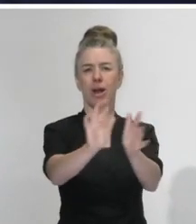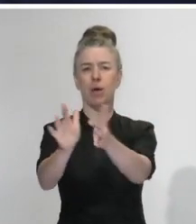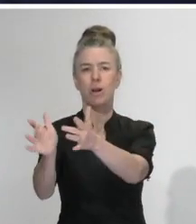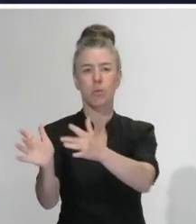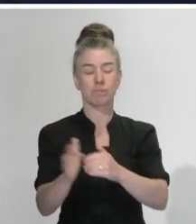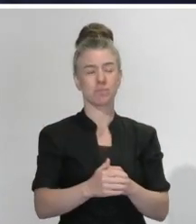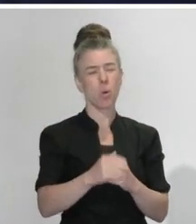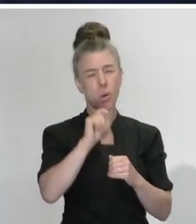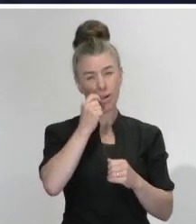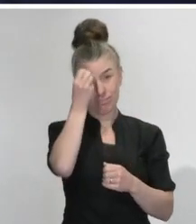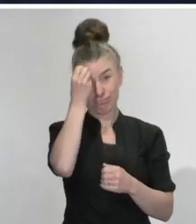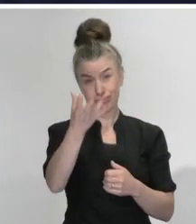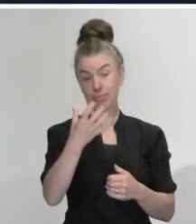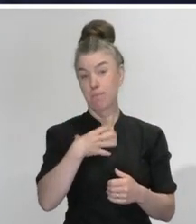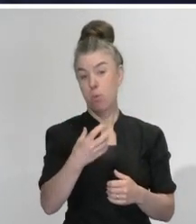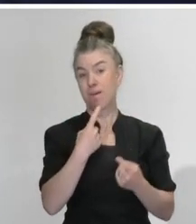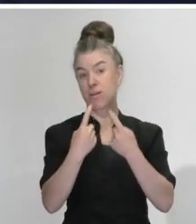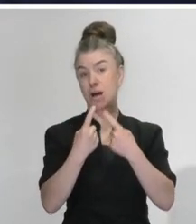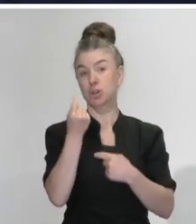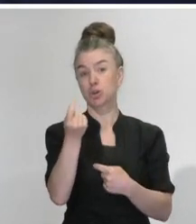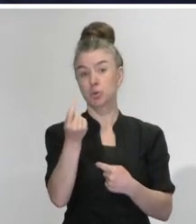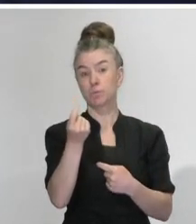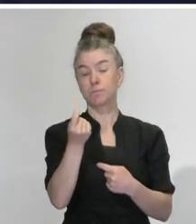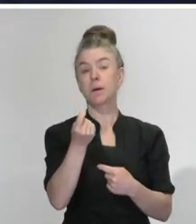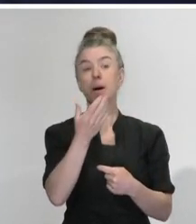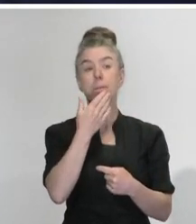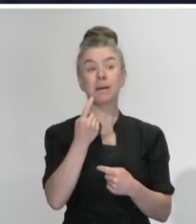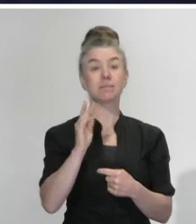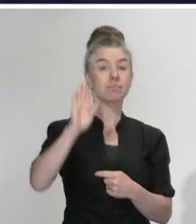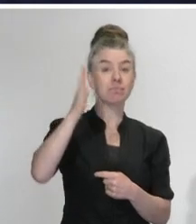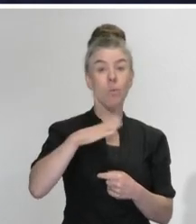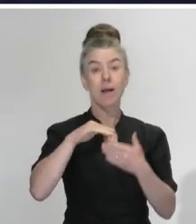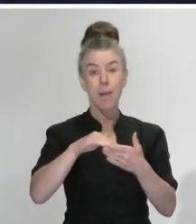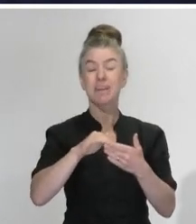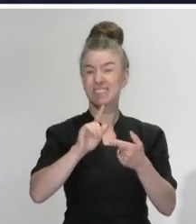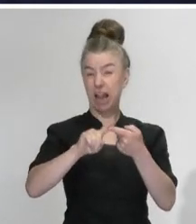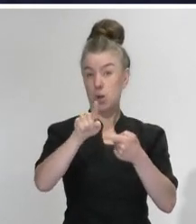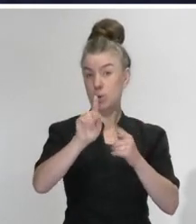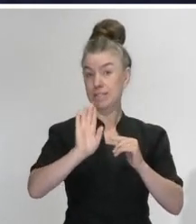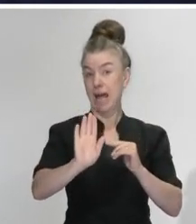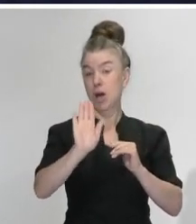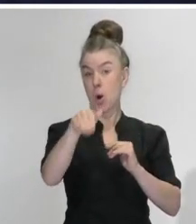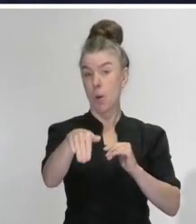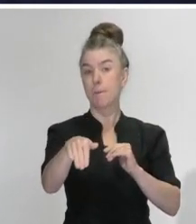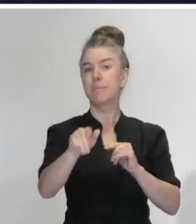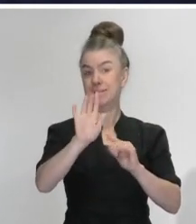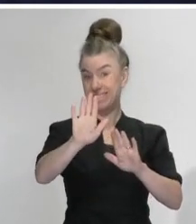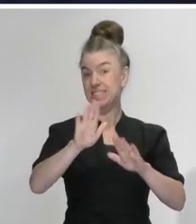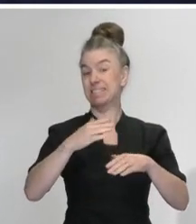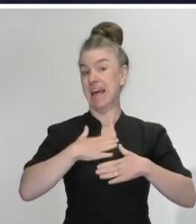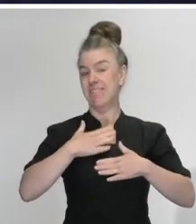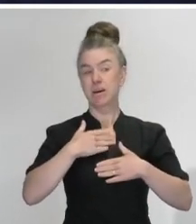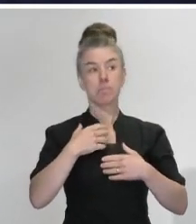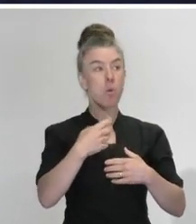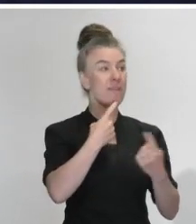but in the meantime, we just ask those who are willing to be able to stay at home and stay safe, and we'll come out with more information as soon as we